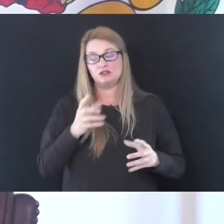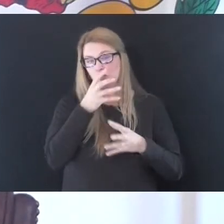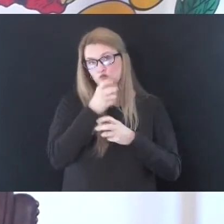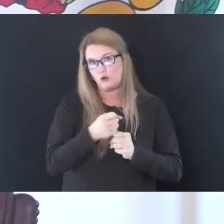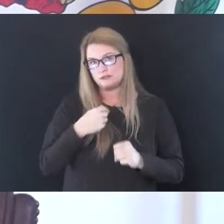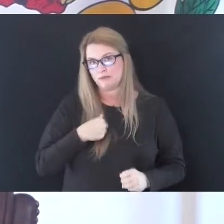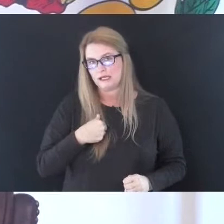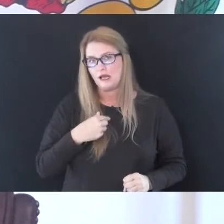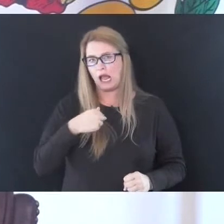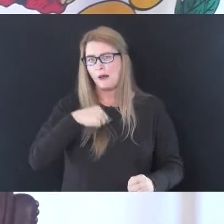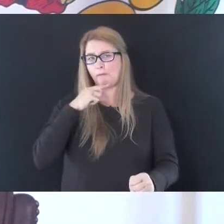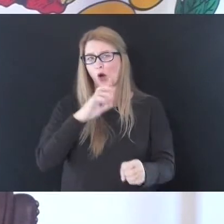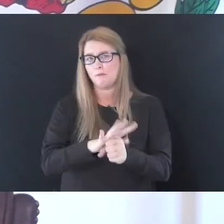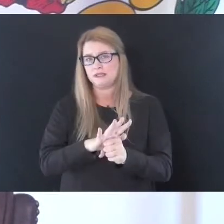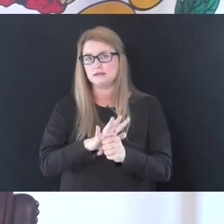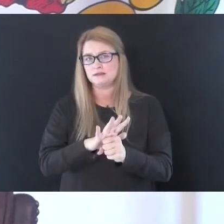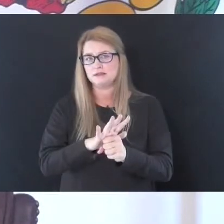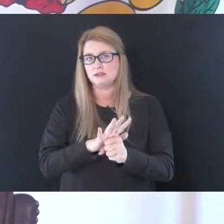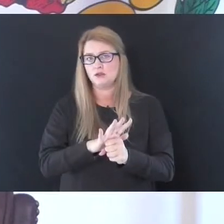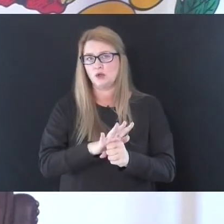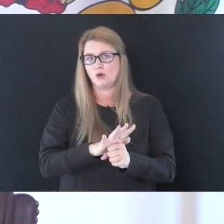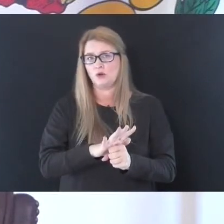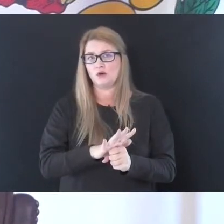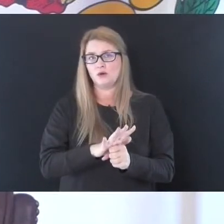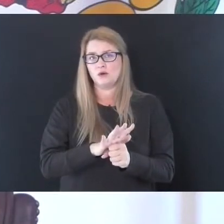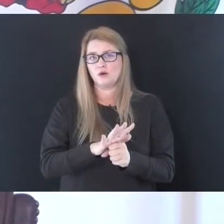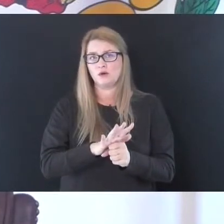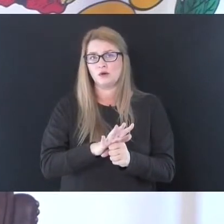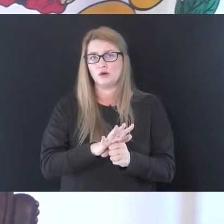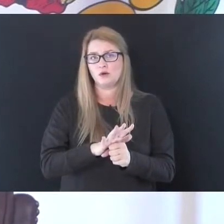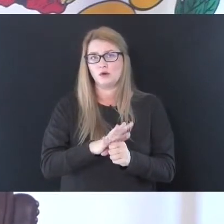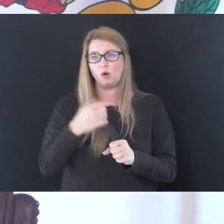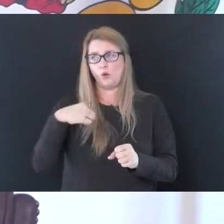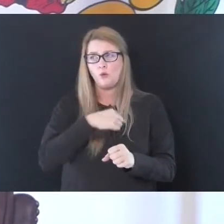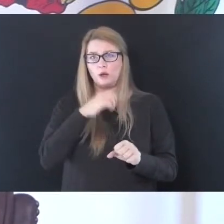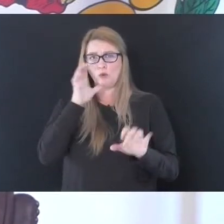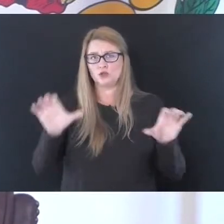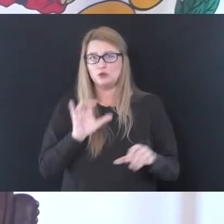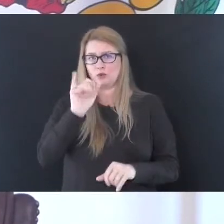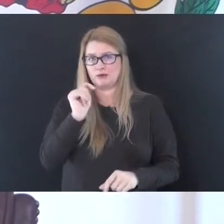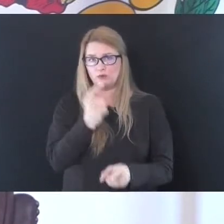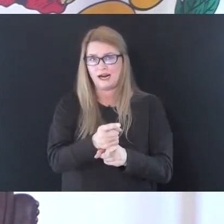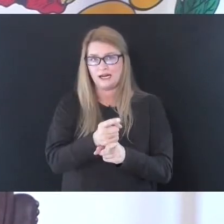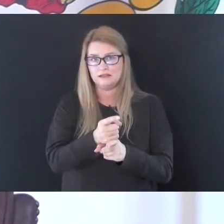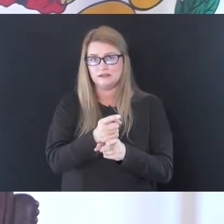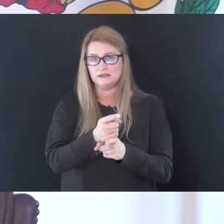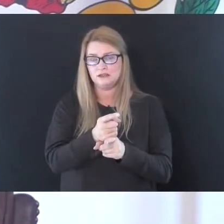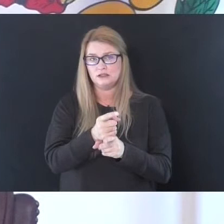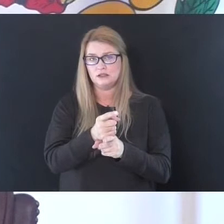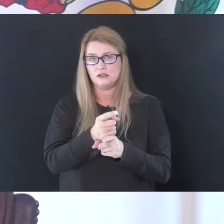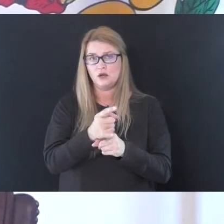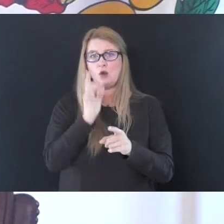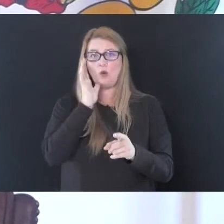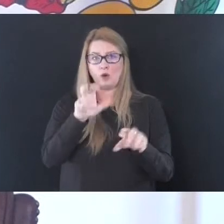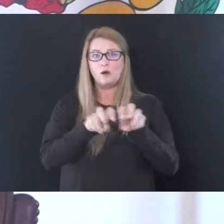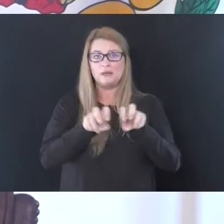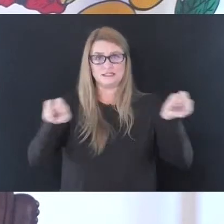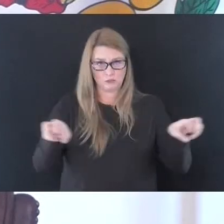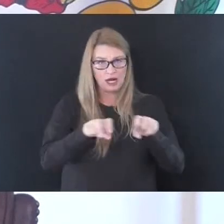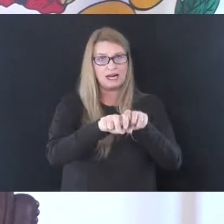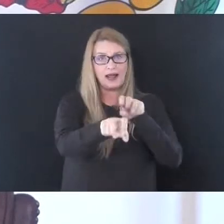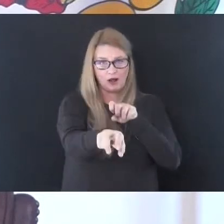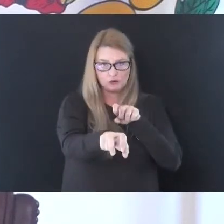will promise you that it'll be right, and we'll be spread out,